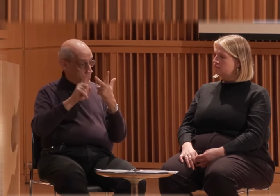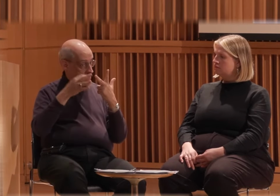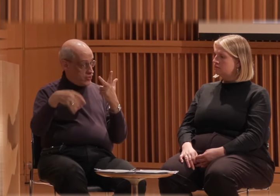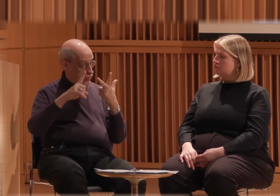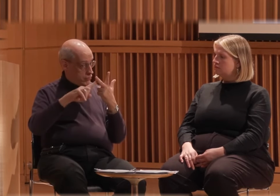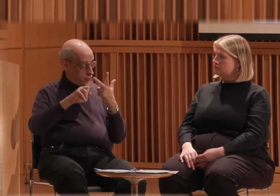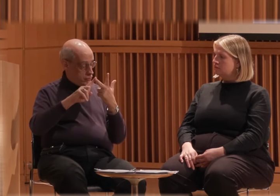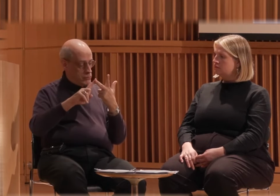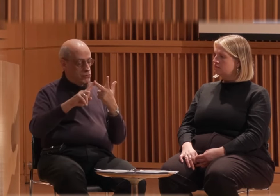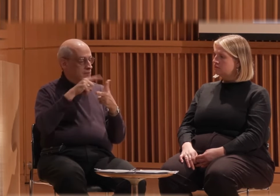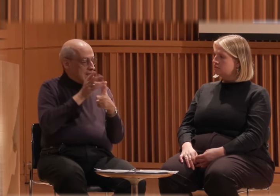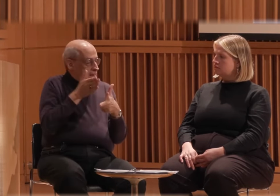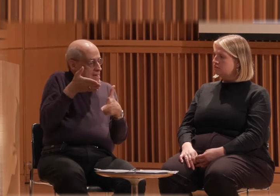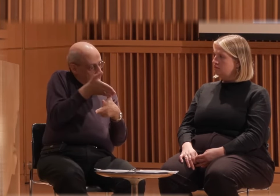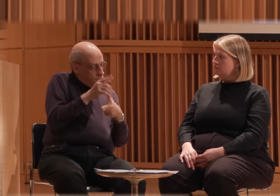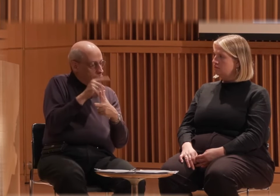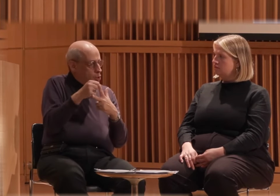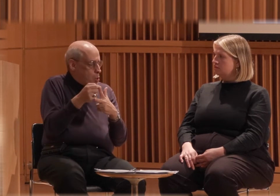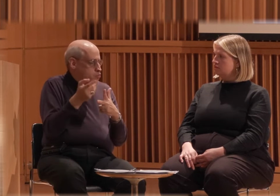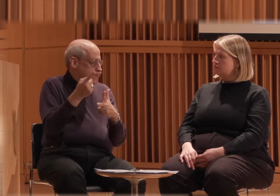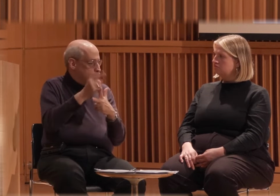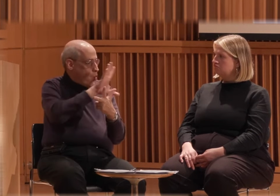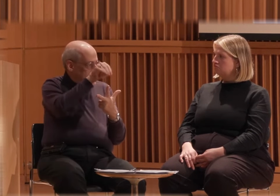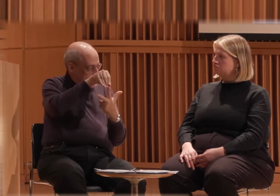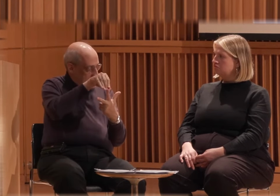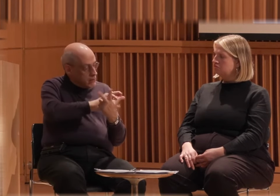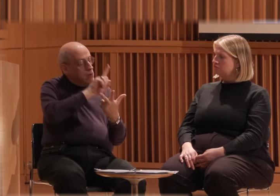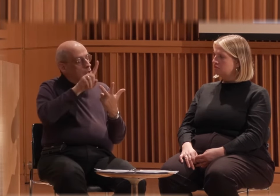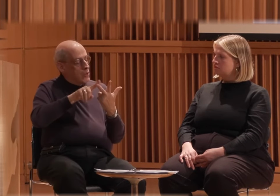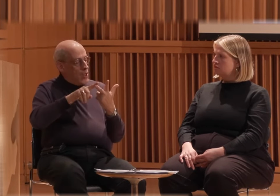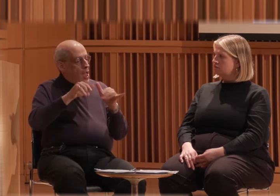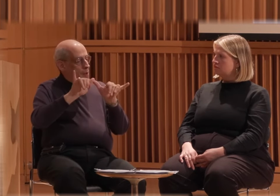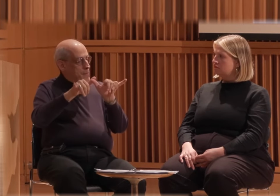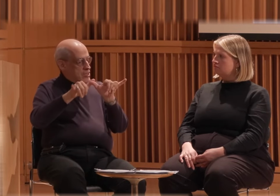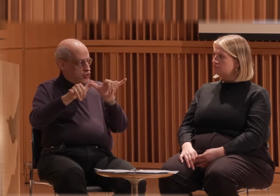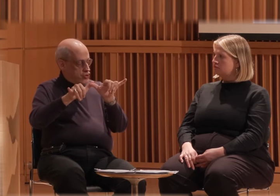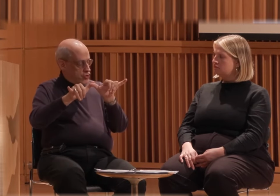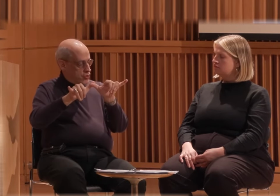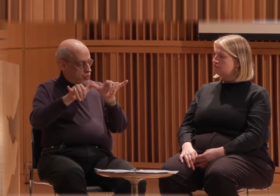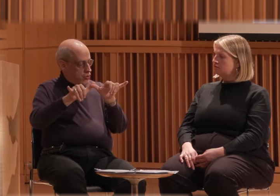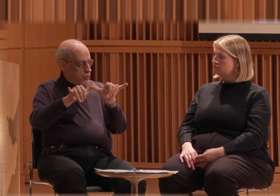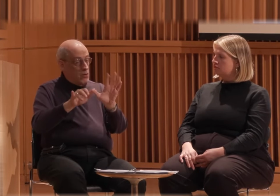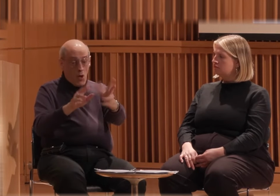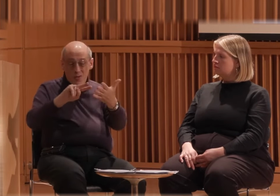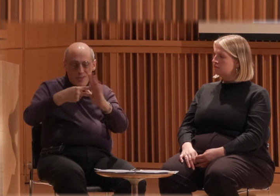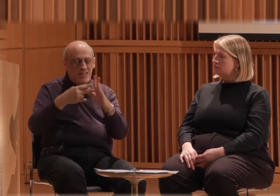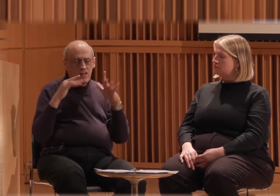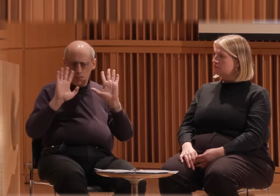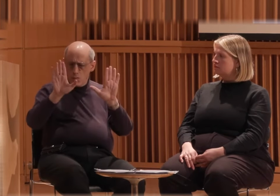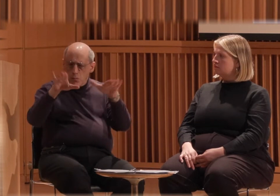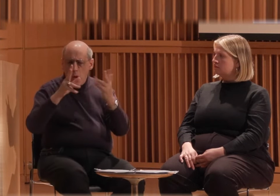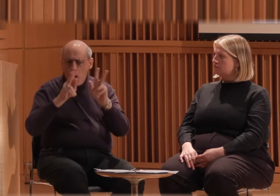definition of public health, which I think is just public health as a measure. That is, how healthy is